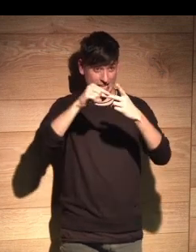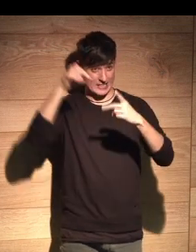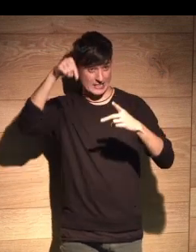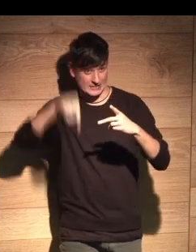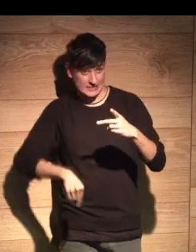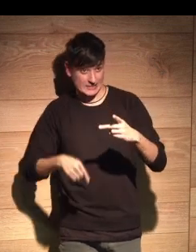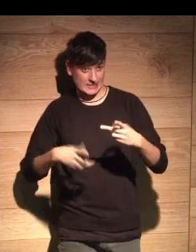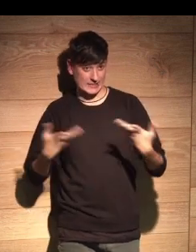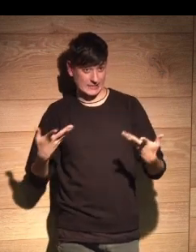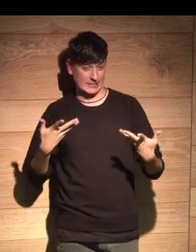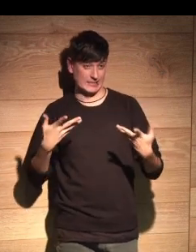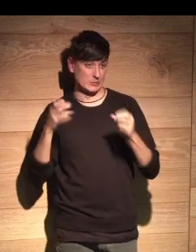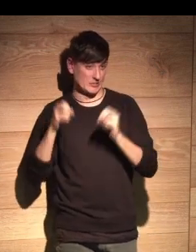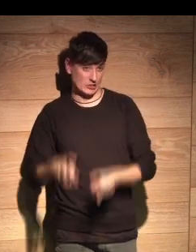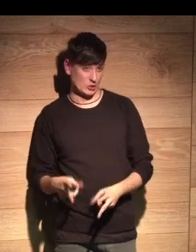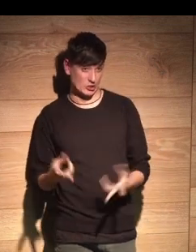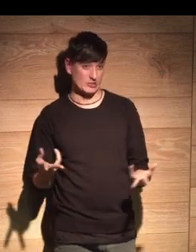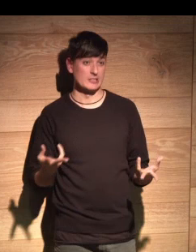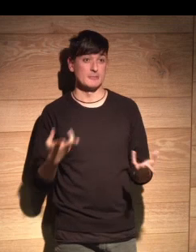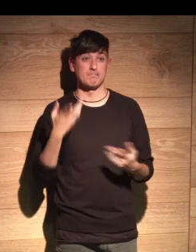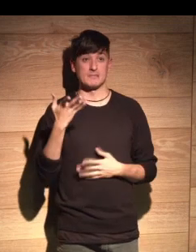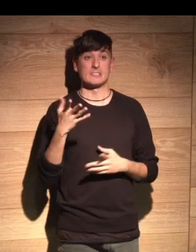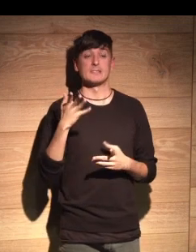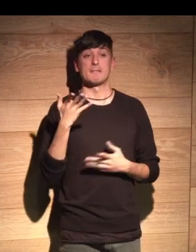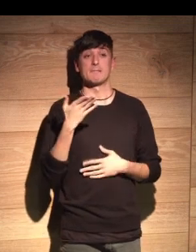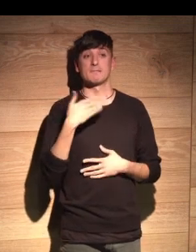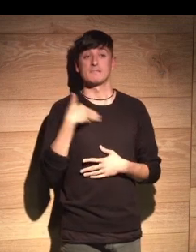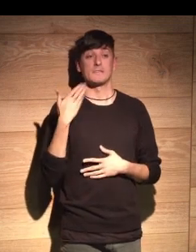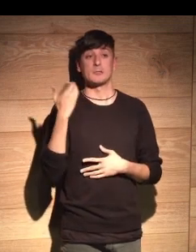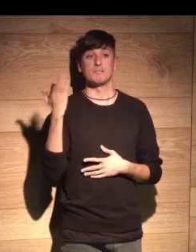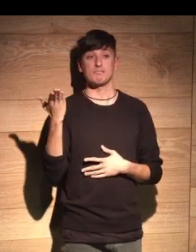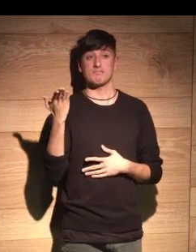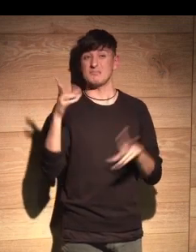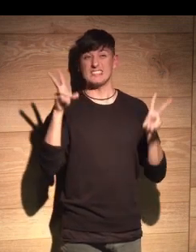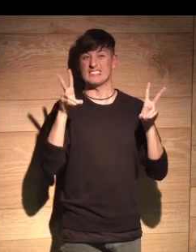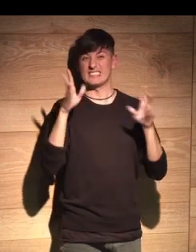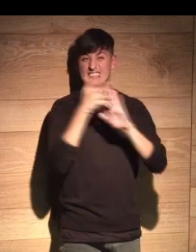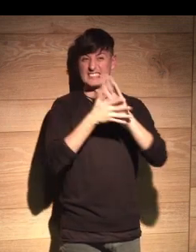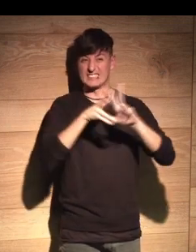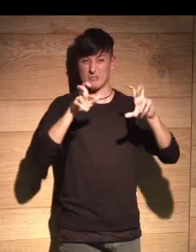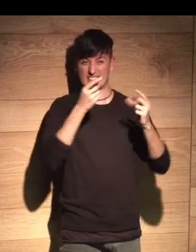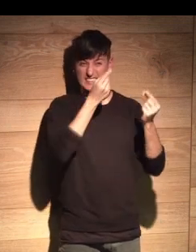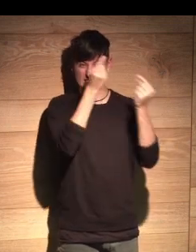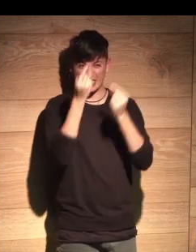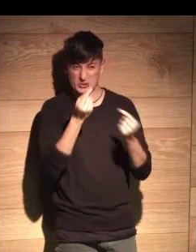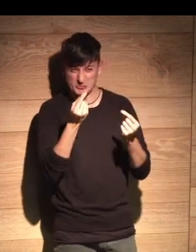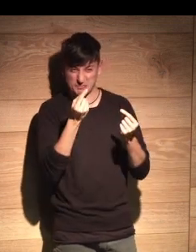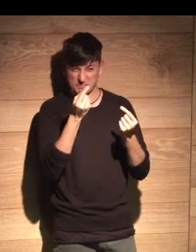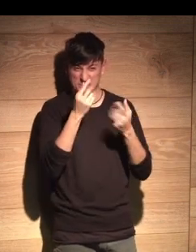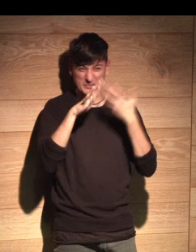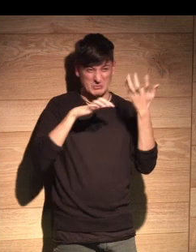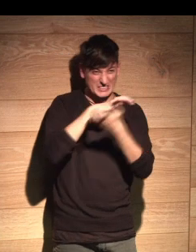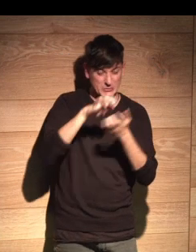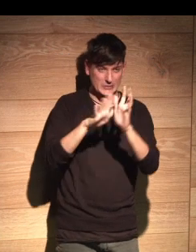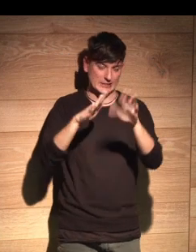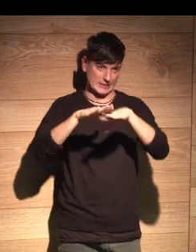of dystopia. In the upper picture was published in a paper, in an article in El País on an issue that is the speculative